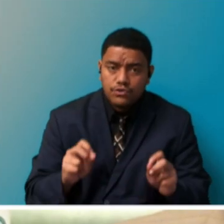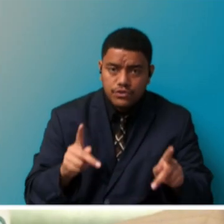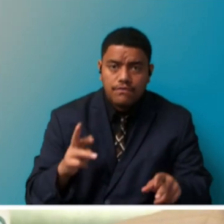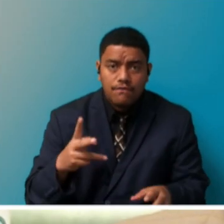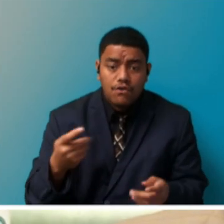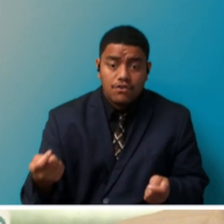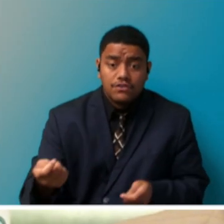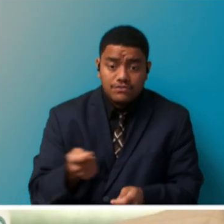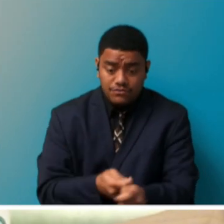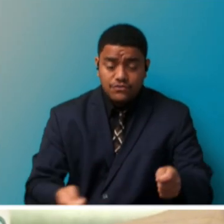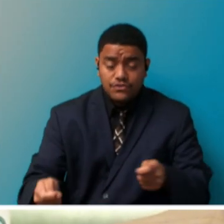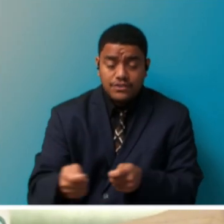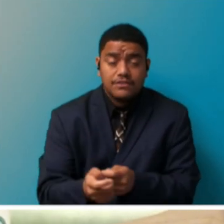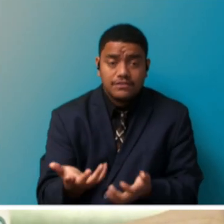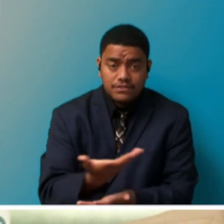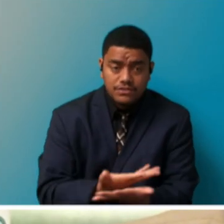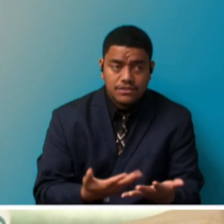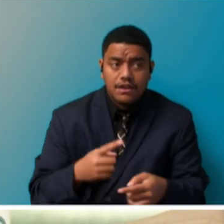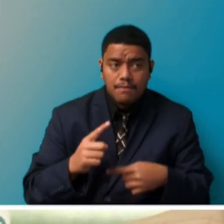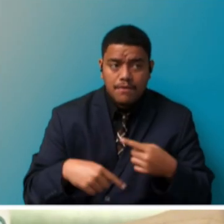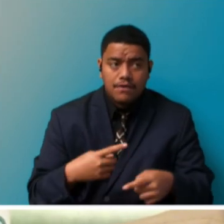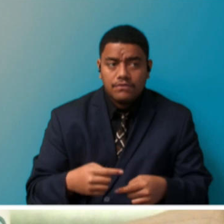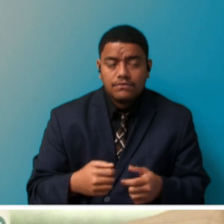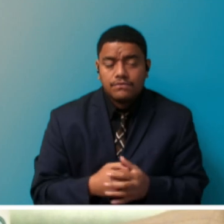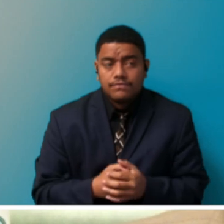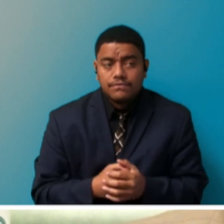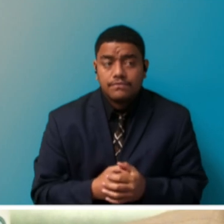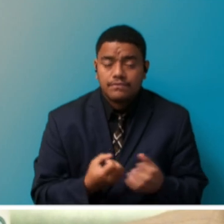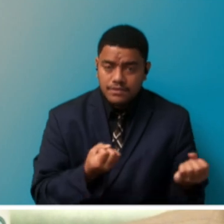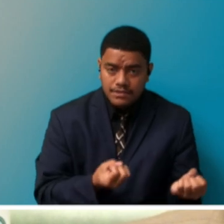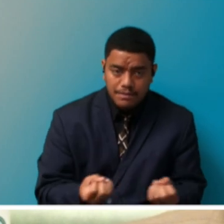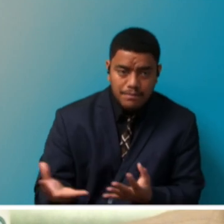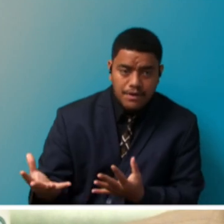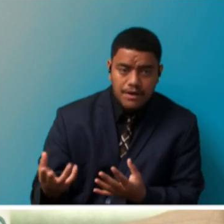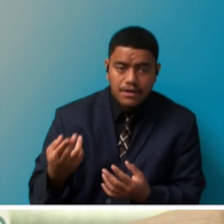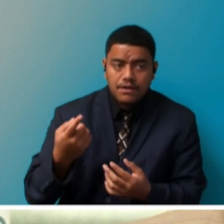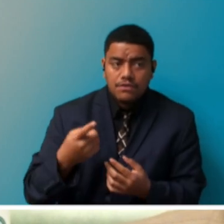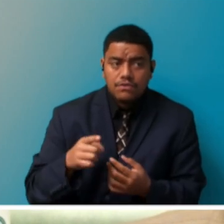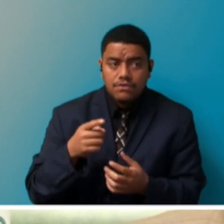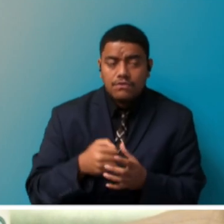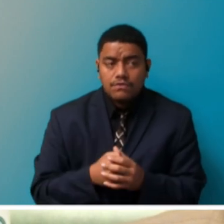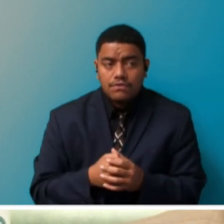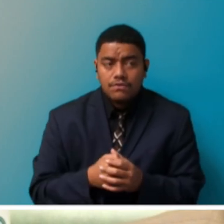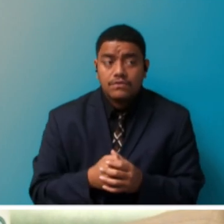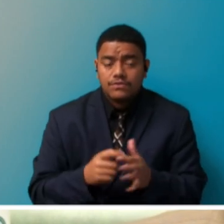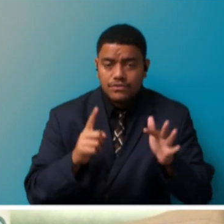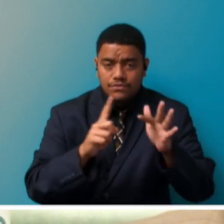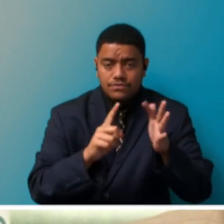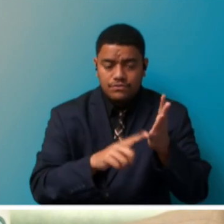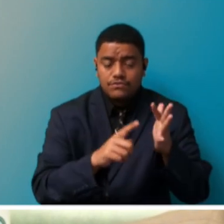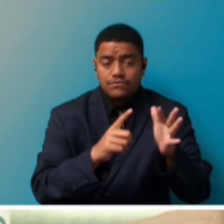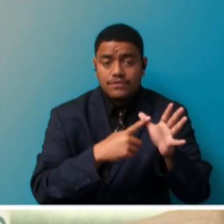trade. There's been discussions about potential goat supply into United Arab Emirates or the